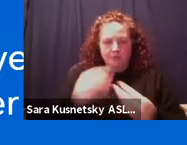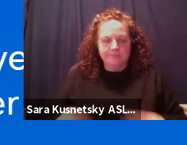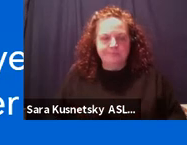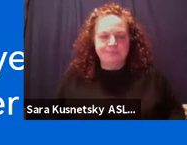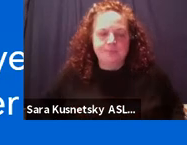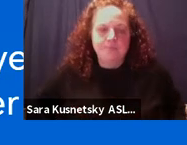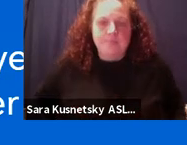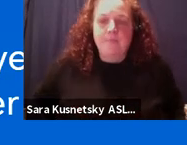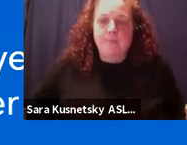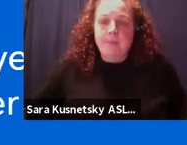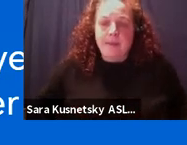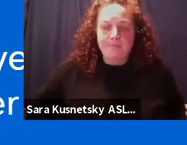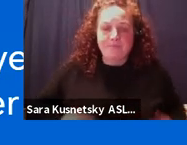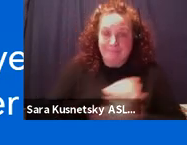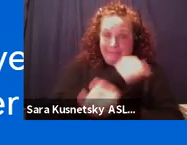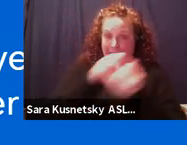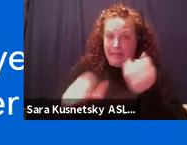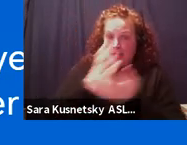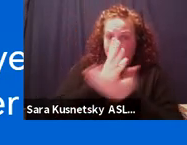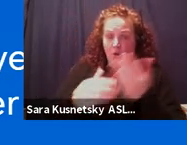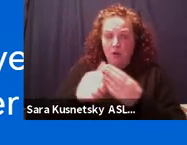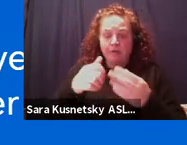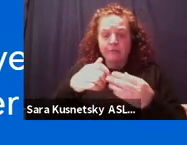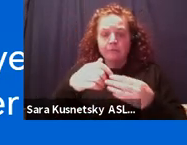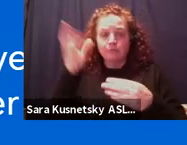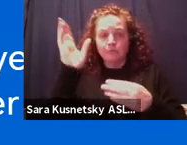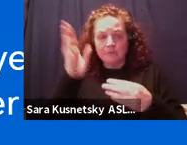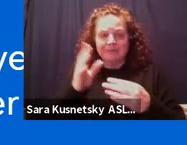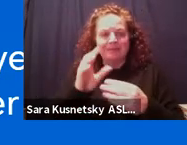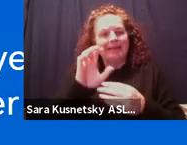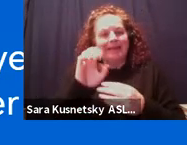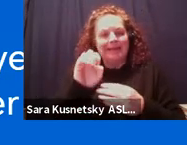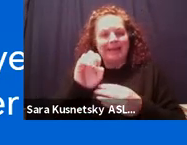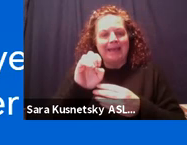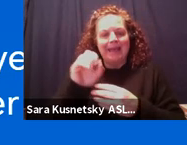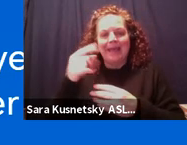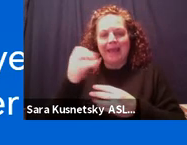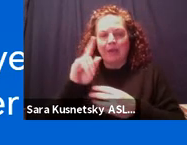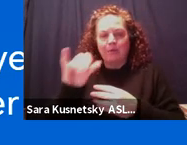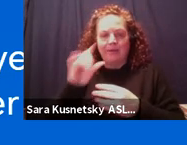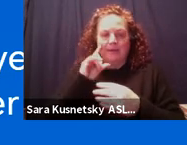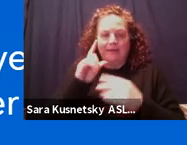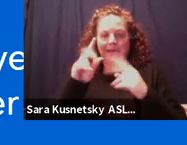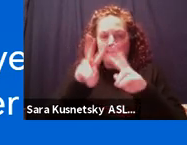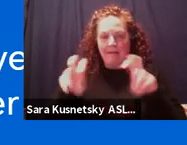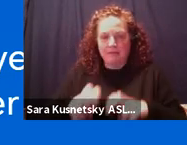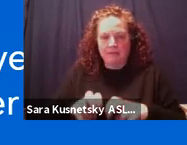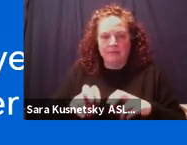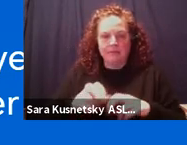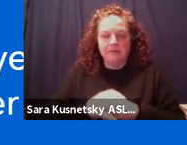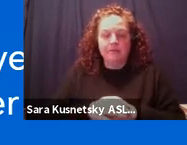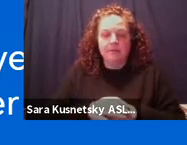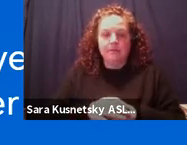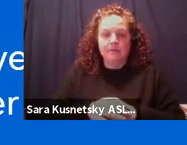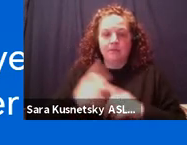The final segment of our presentation tonight is our equity analysis. We continue to replicate the methodology used in the last